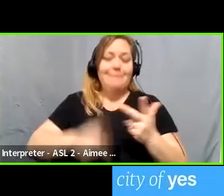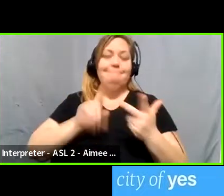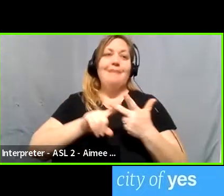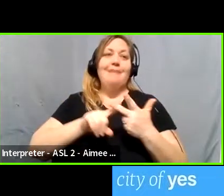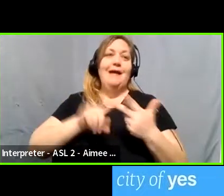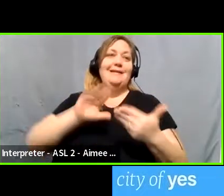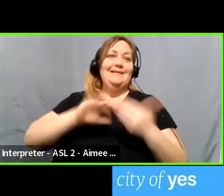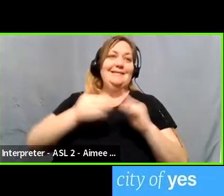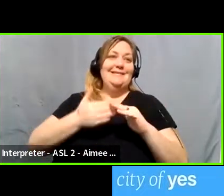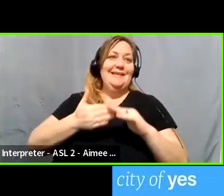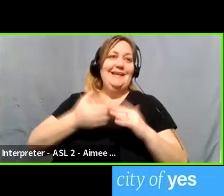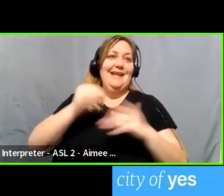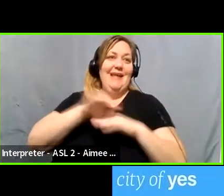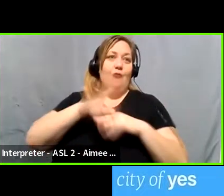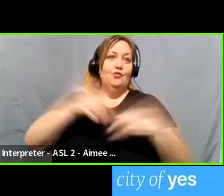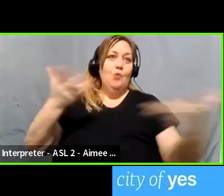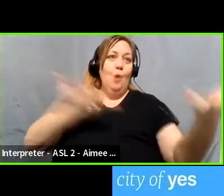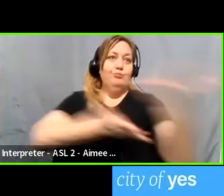Okay. Thank you.